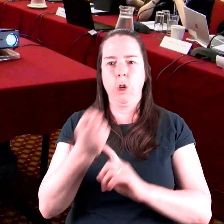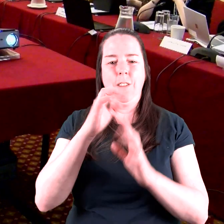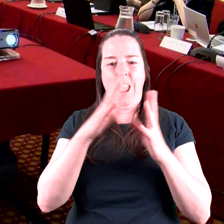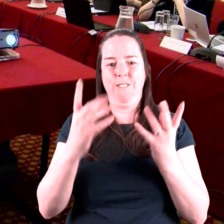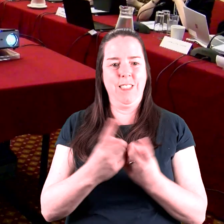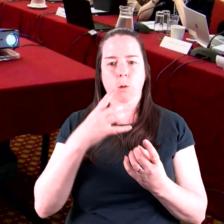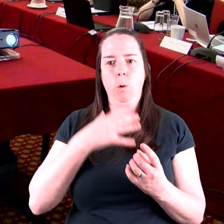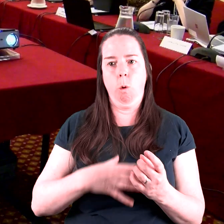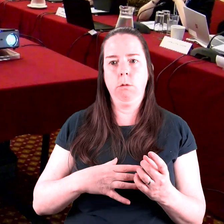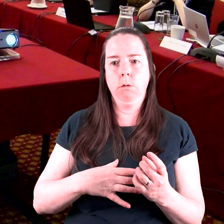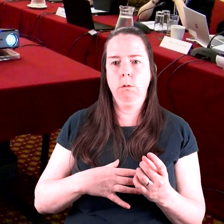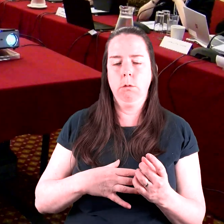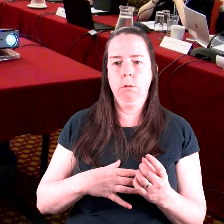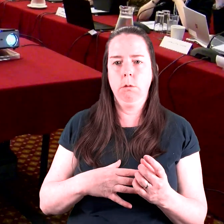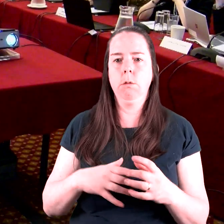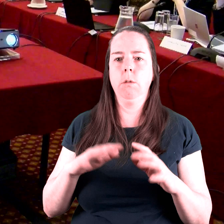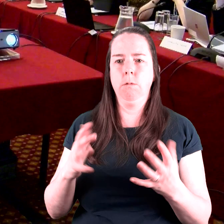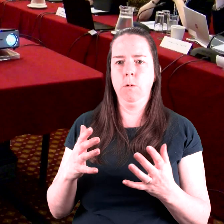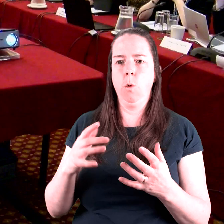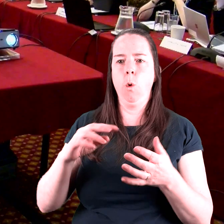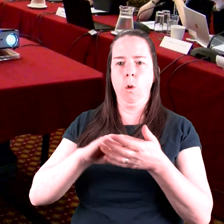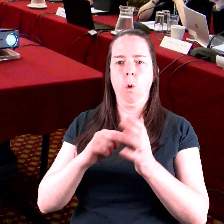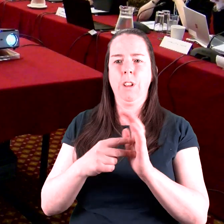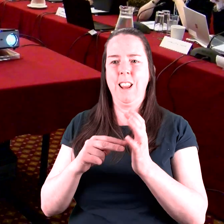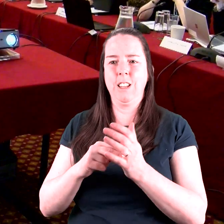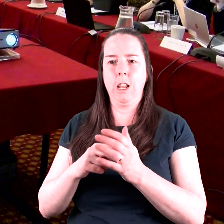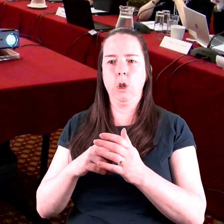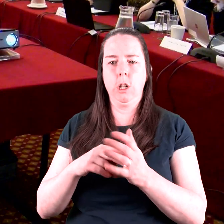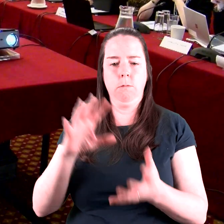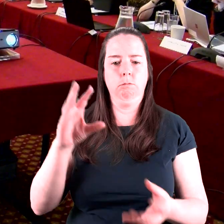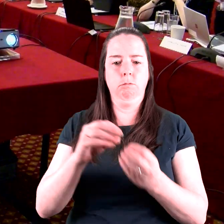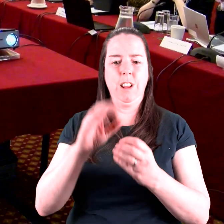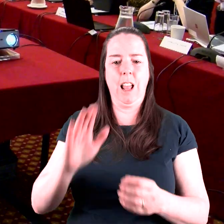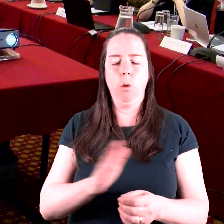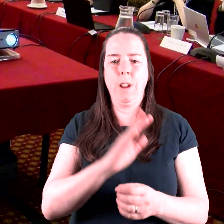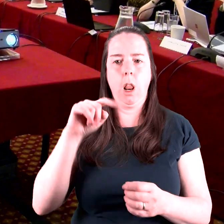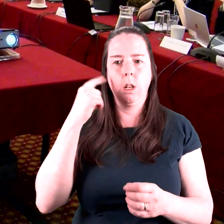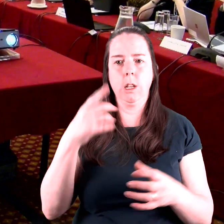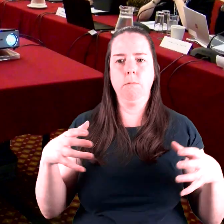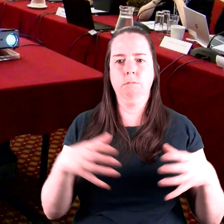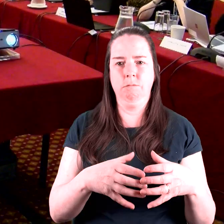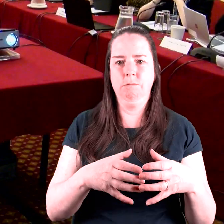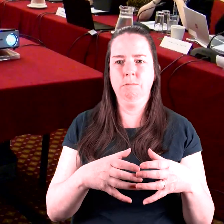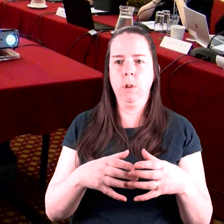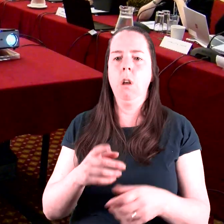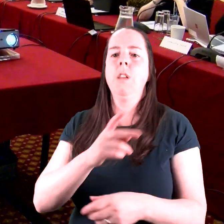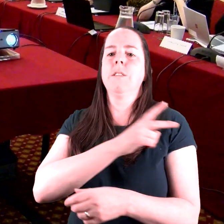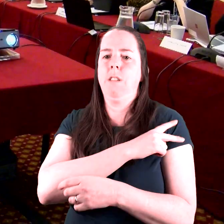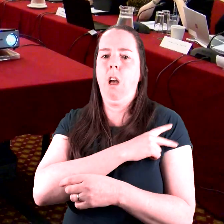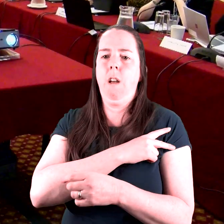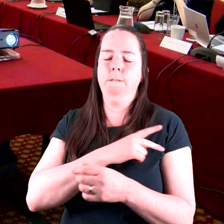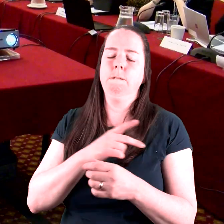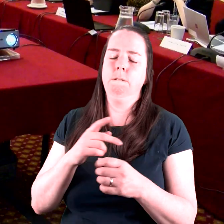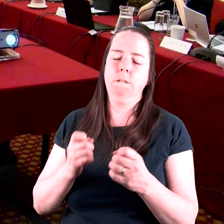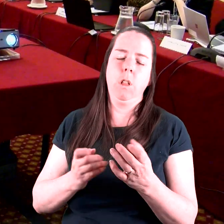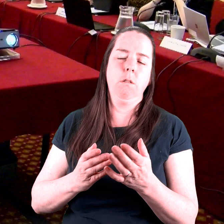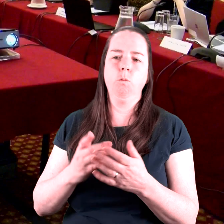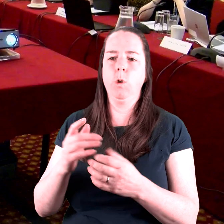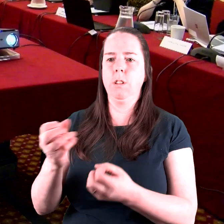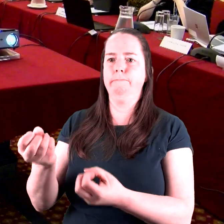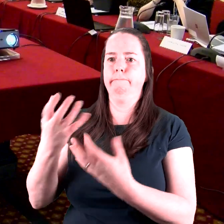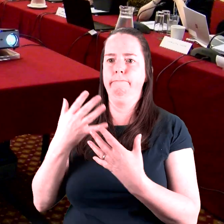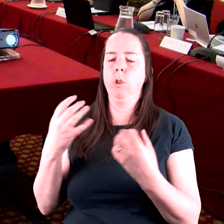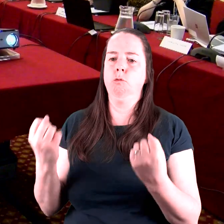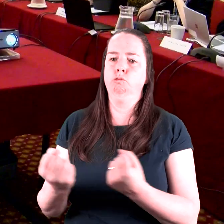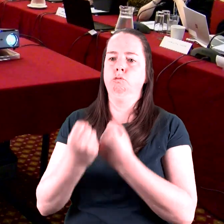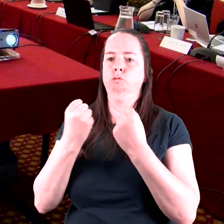achieve everything that we need to do as a partnership and in all the organisations that form South West London, workforce came